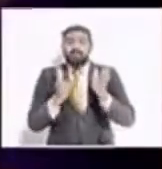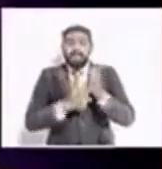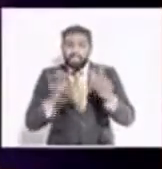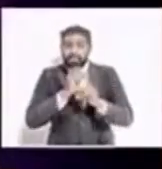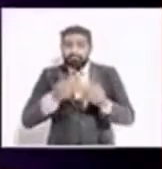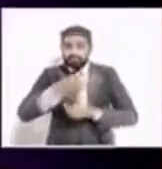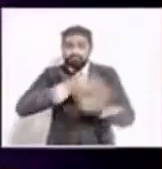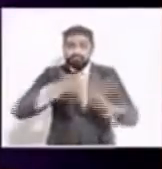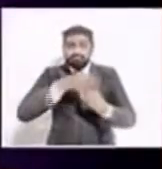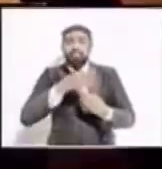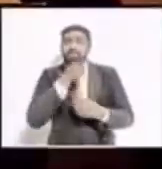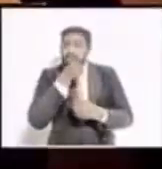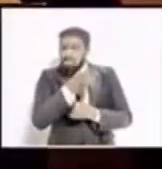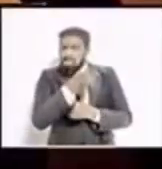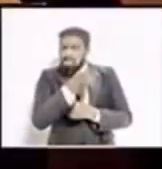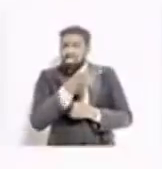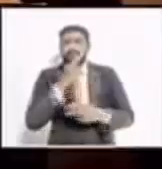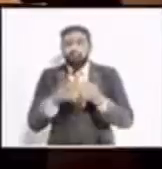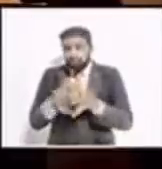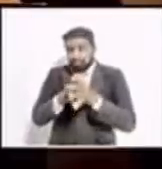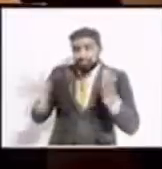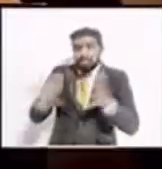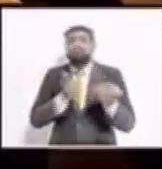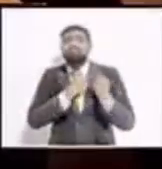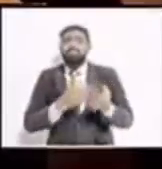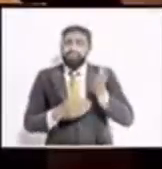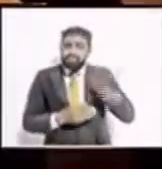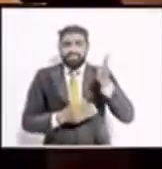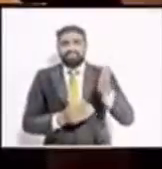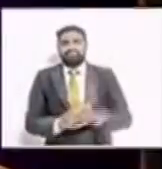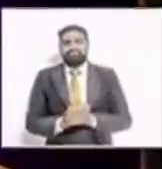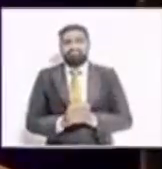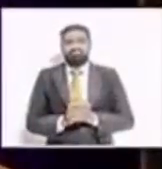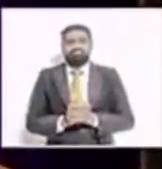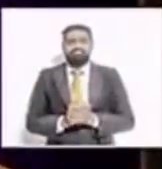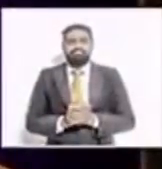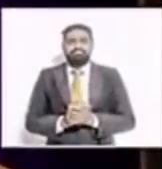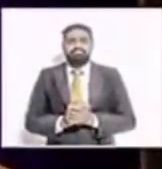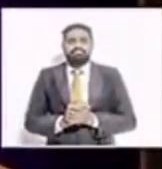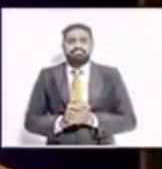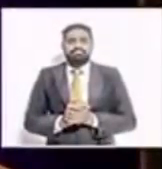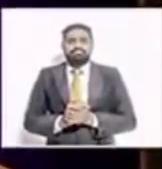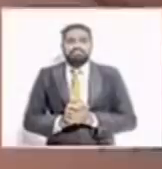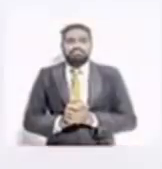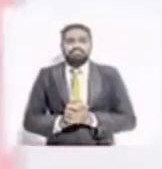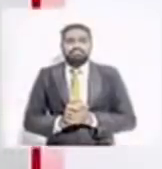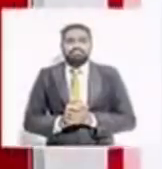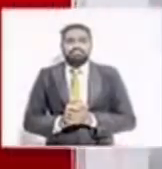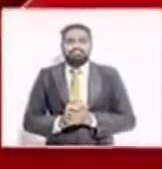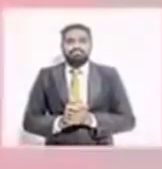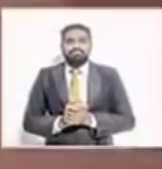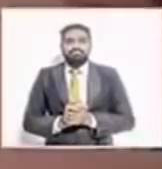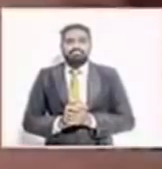gene ki India ma novi wenna puluwa. Mudal lamathi waraya oy arbudhe pradhana kotas kapu nirmapake.